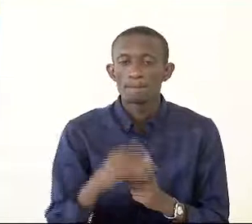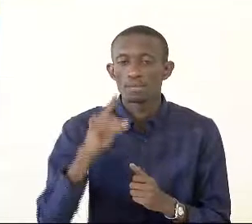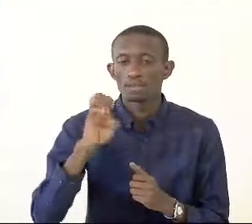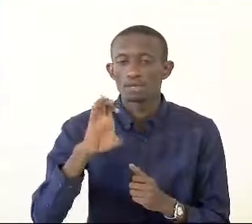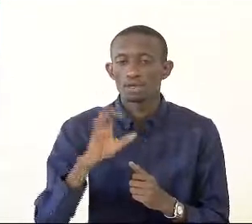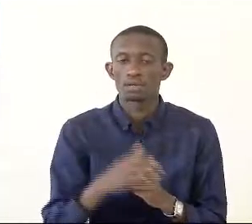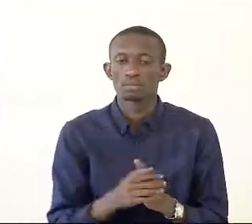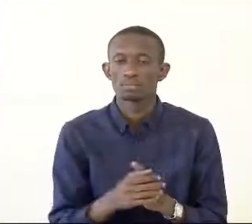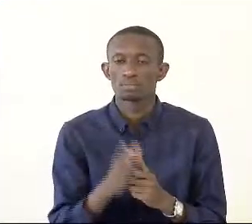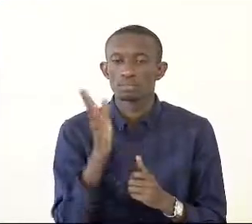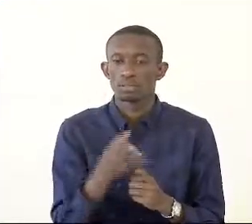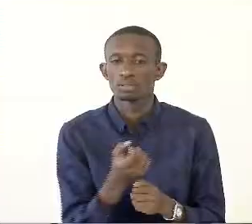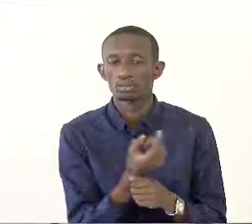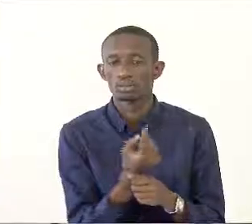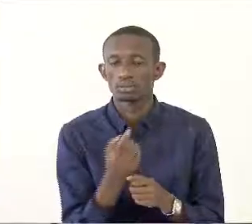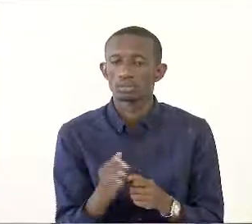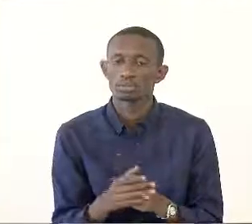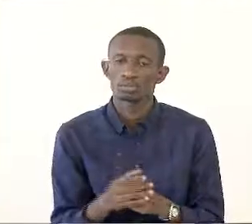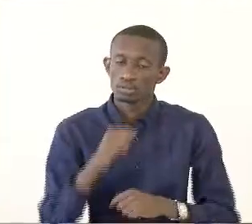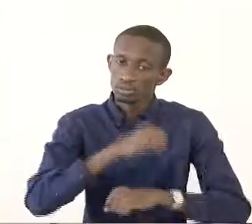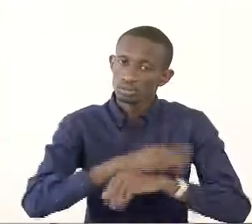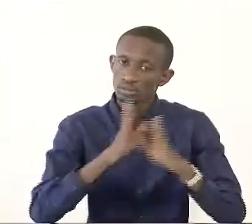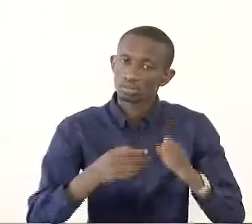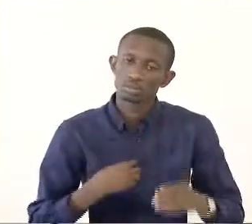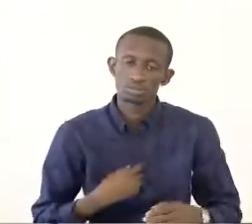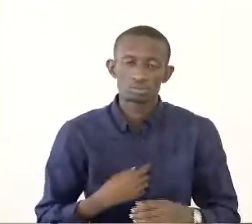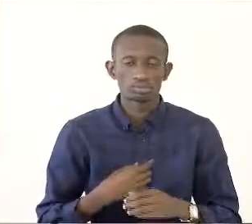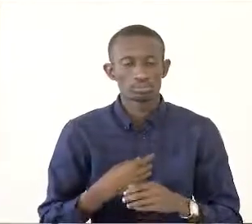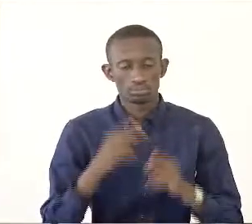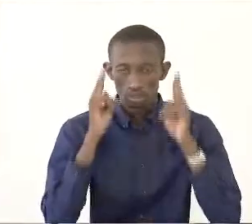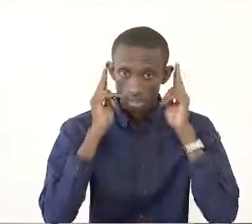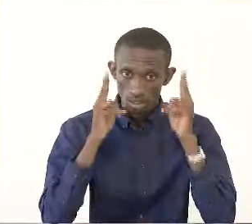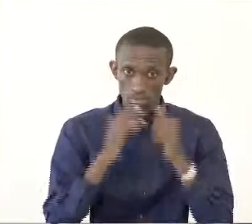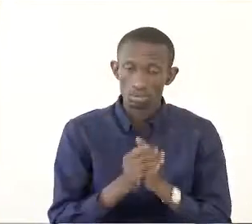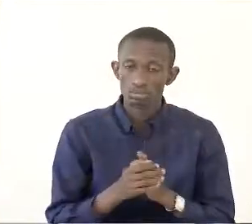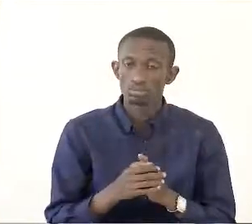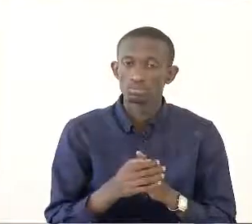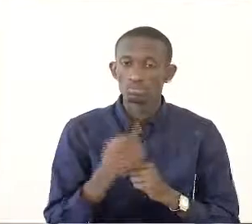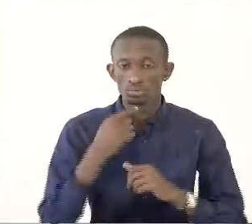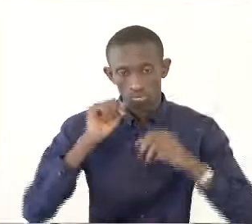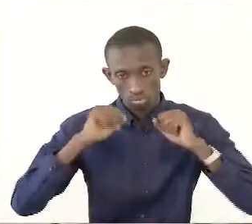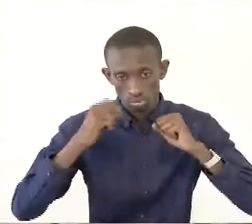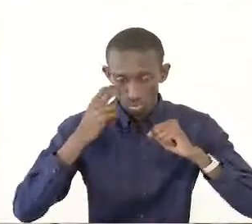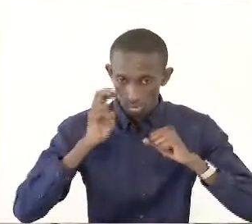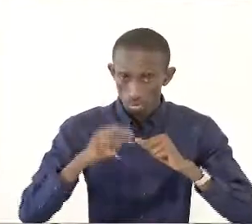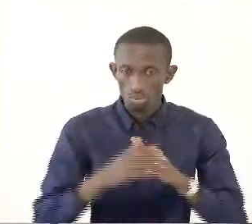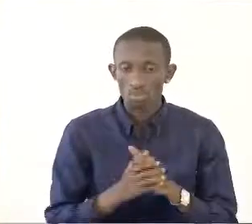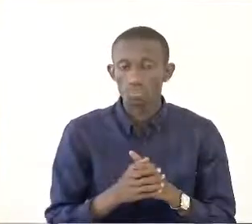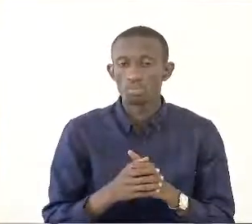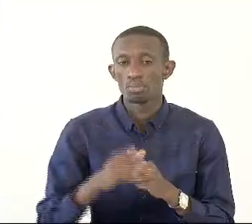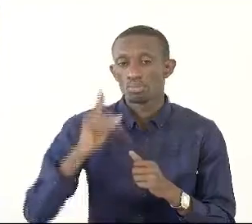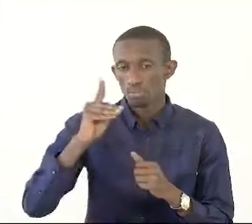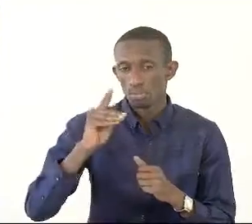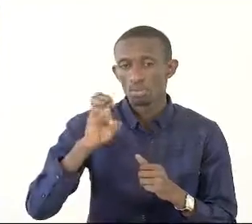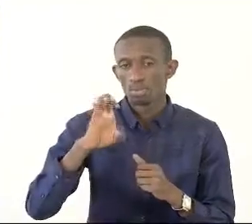students, I hope then we can define what is this just decay law. Here we explain it as the number